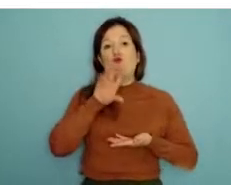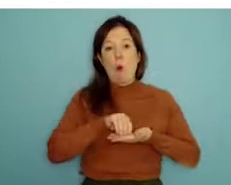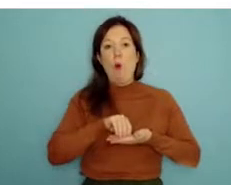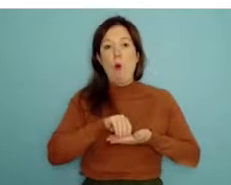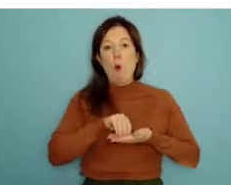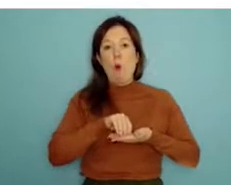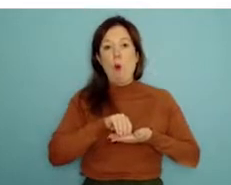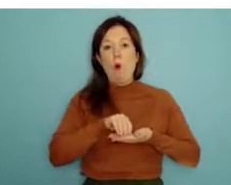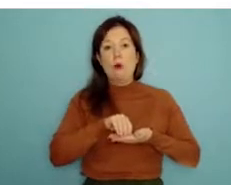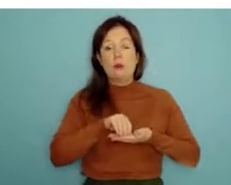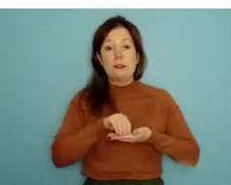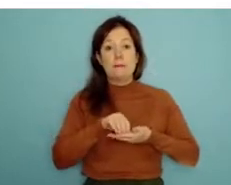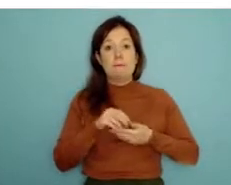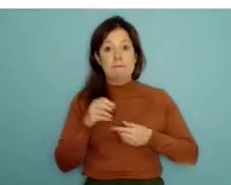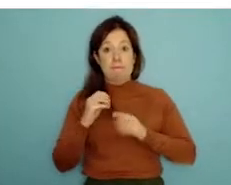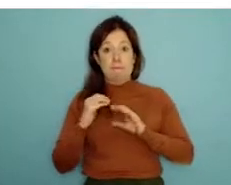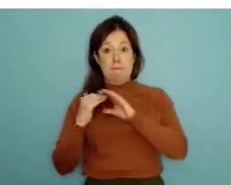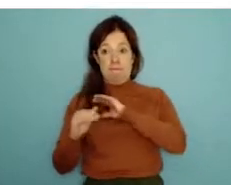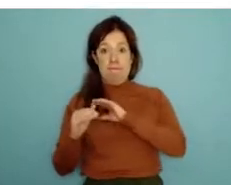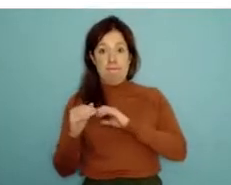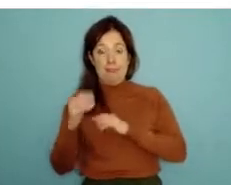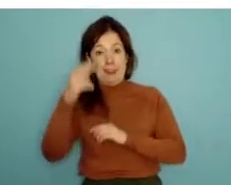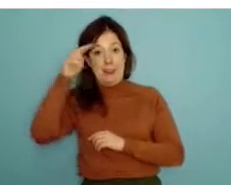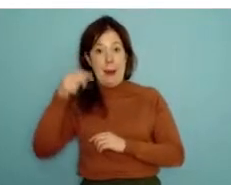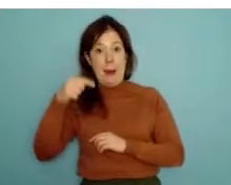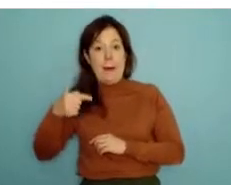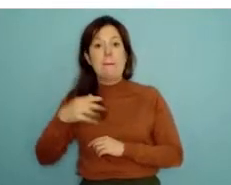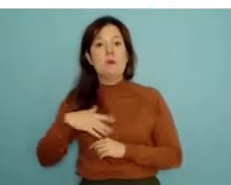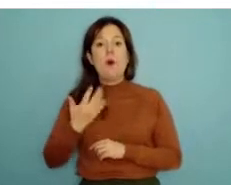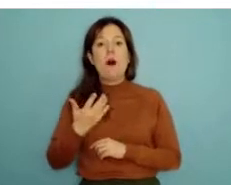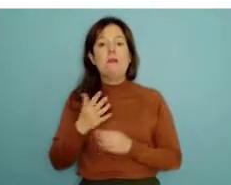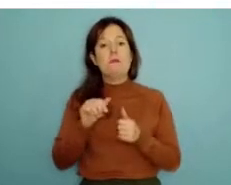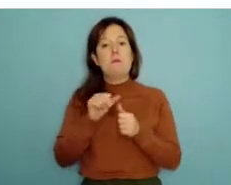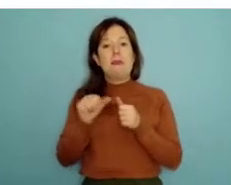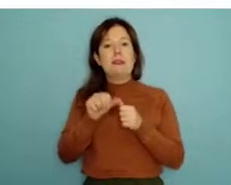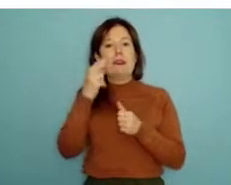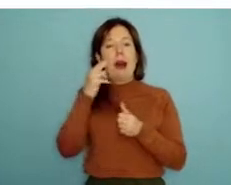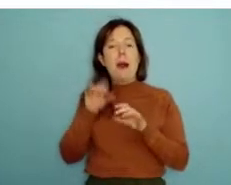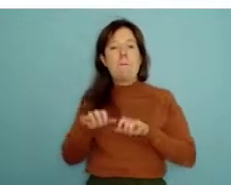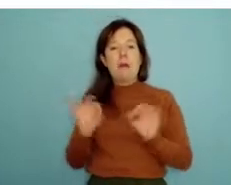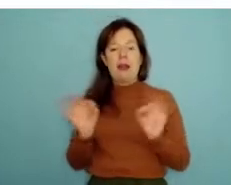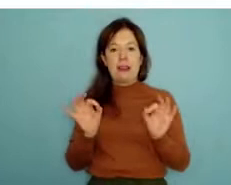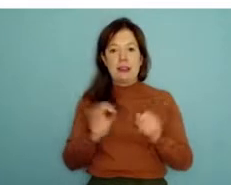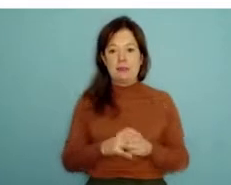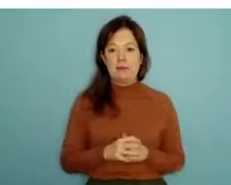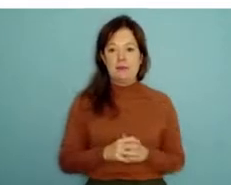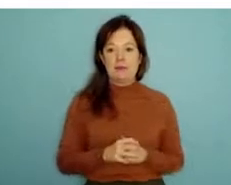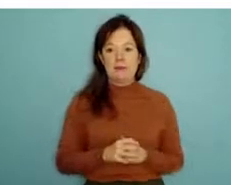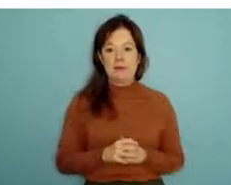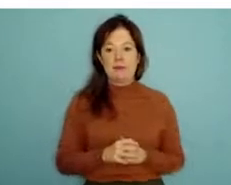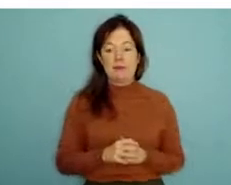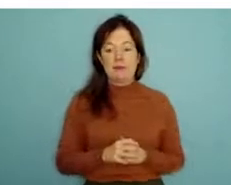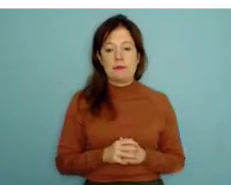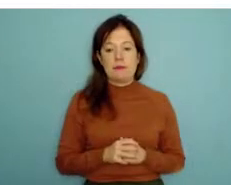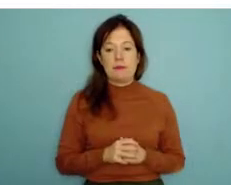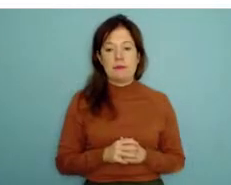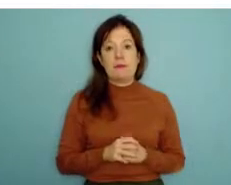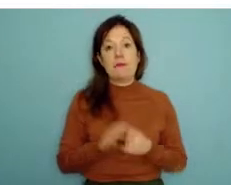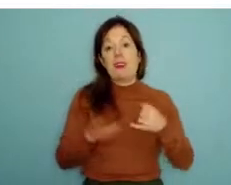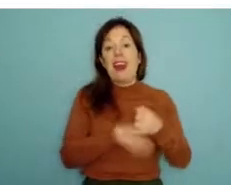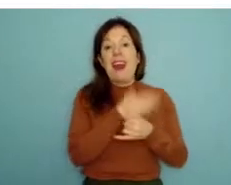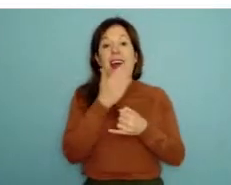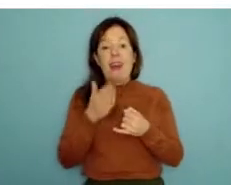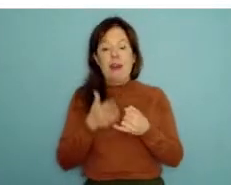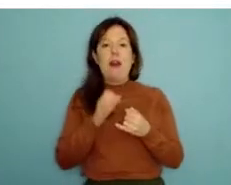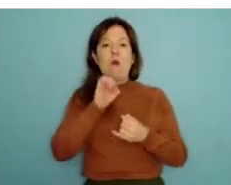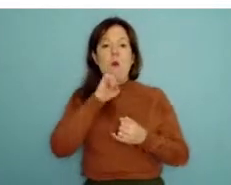your name to appear, please post anonymously. We'll also provide you with some more information at the end of this session